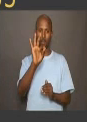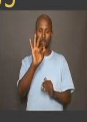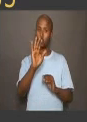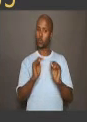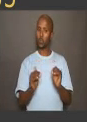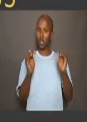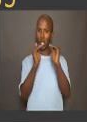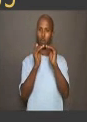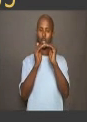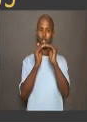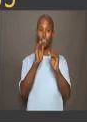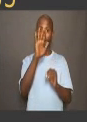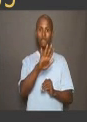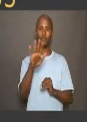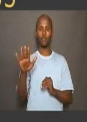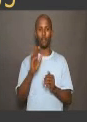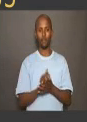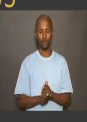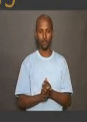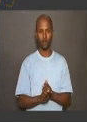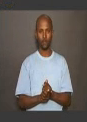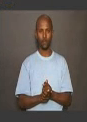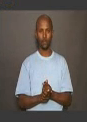which equals 55.